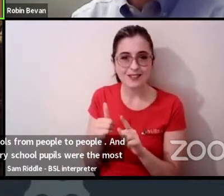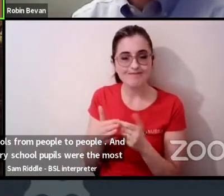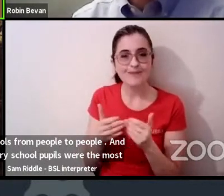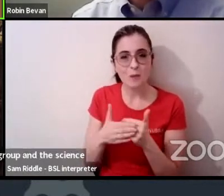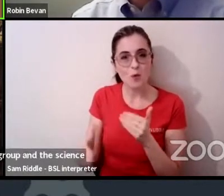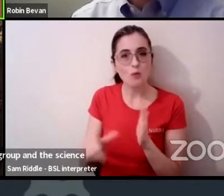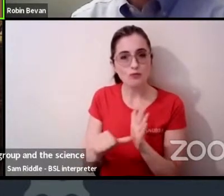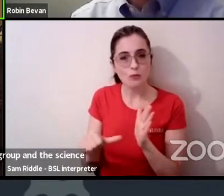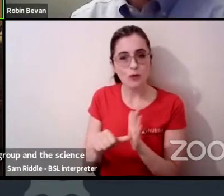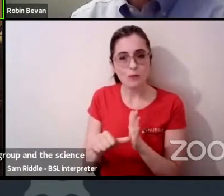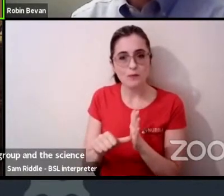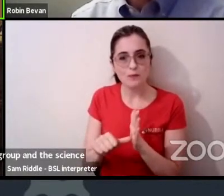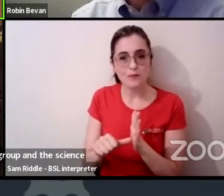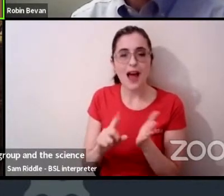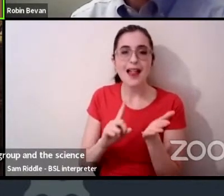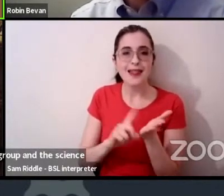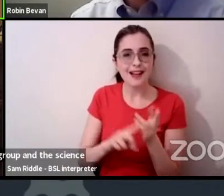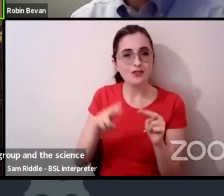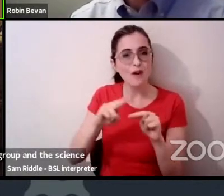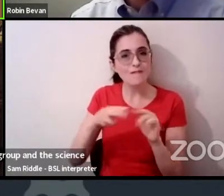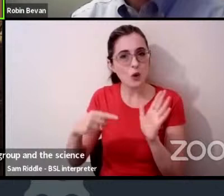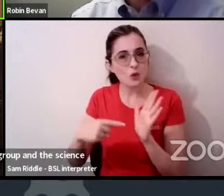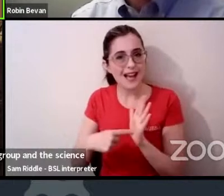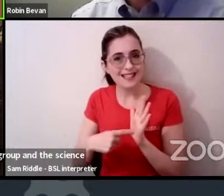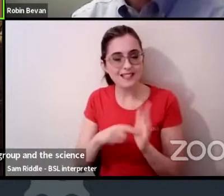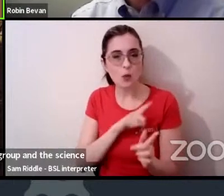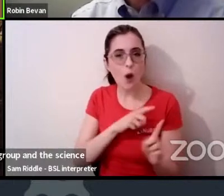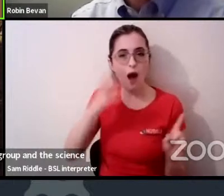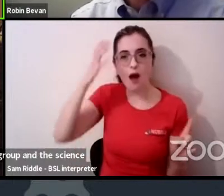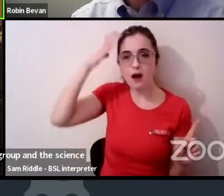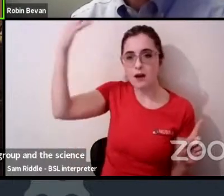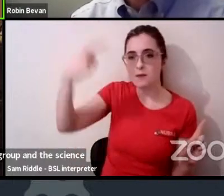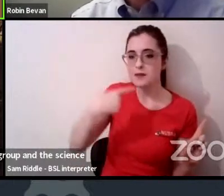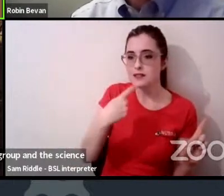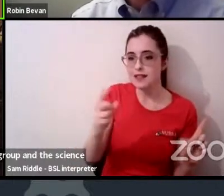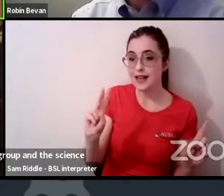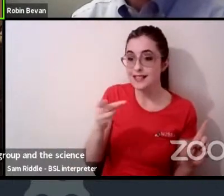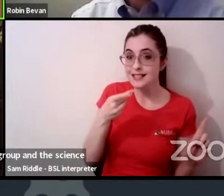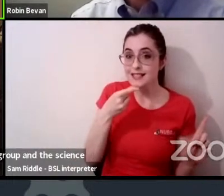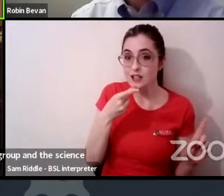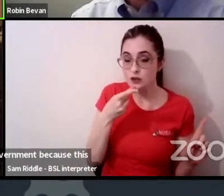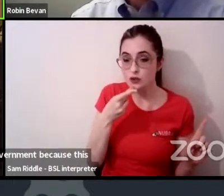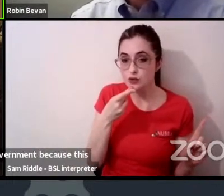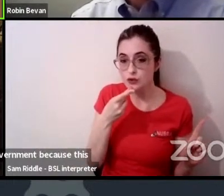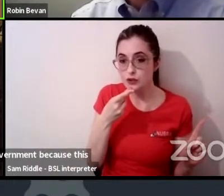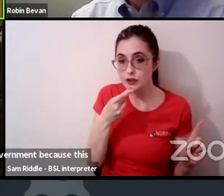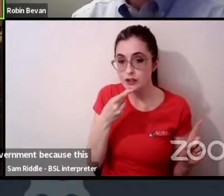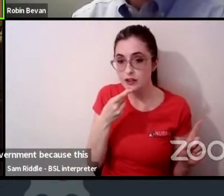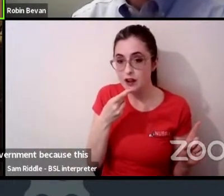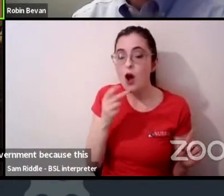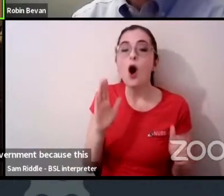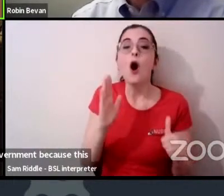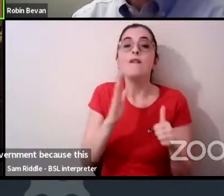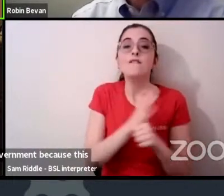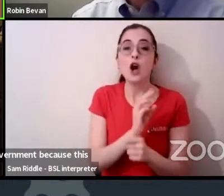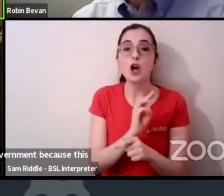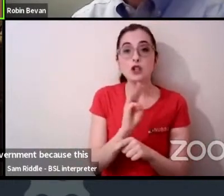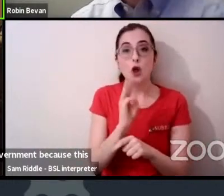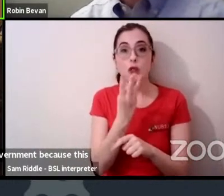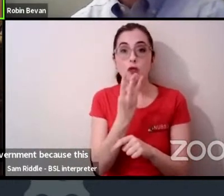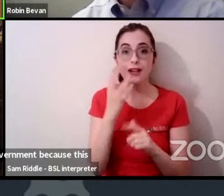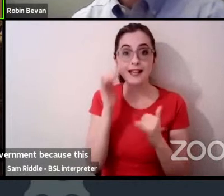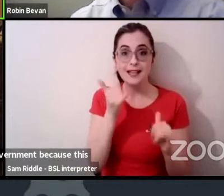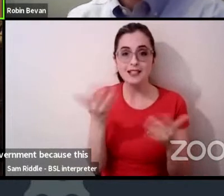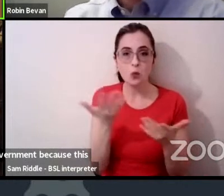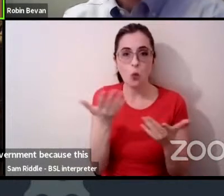problematic, because what the government is saying is that in secondary, the first 3 tests will be done in school,